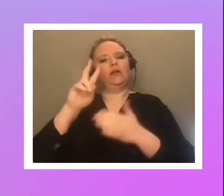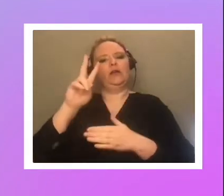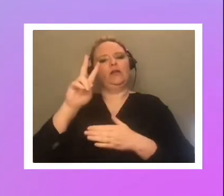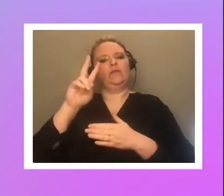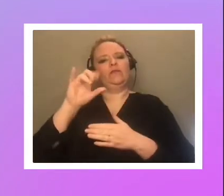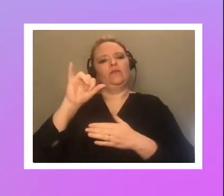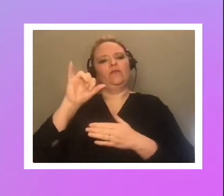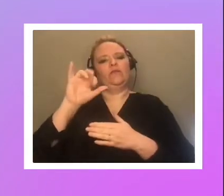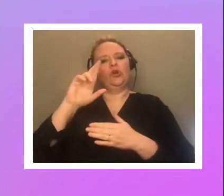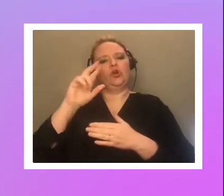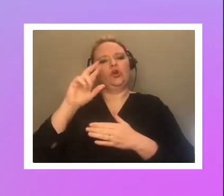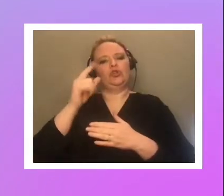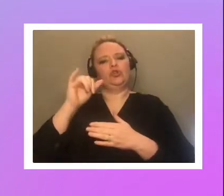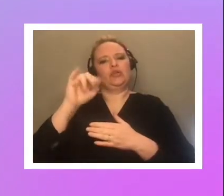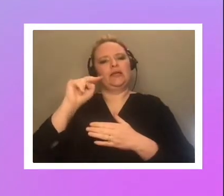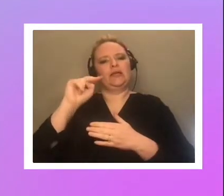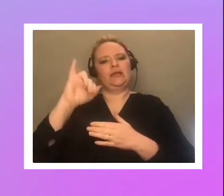Virginia.